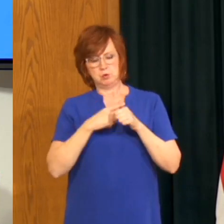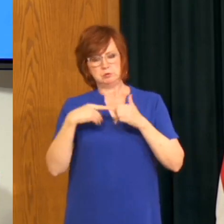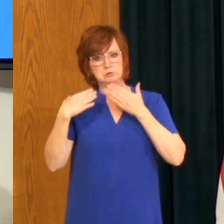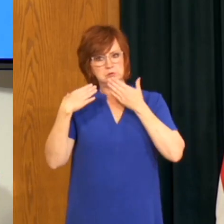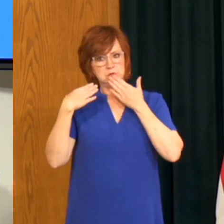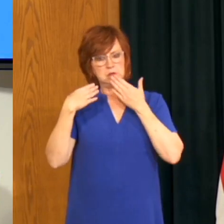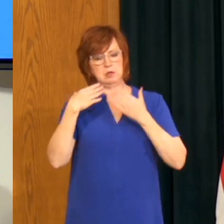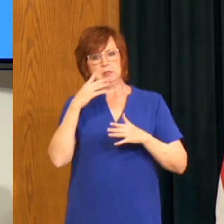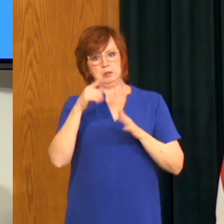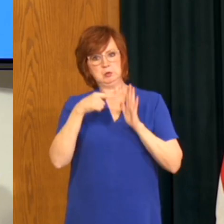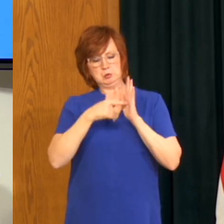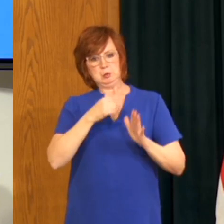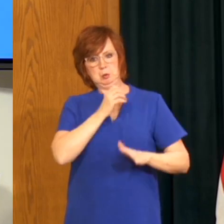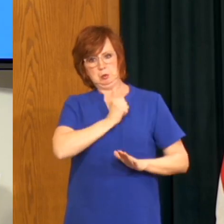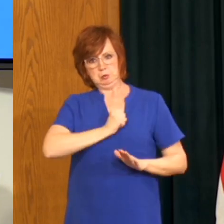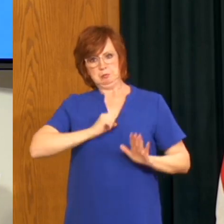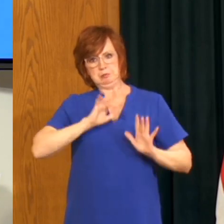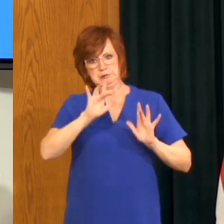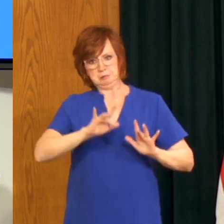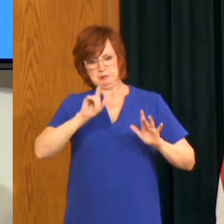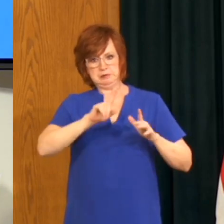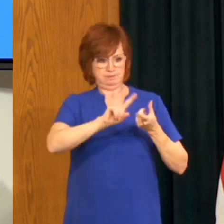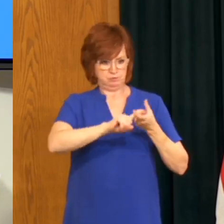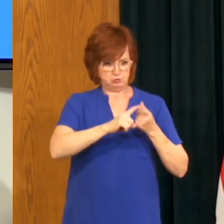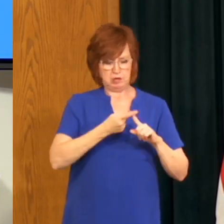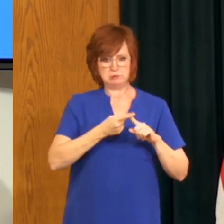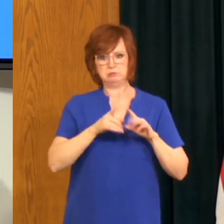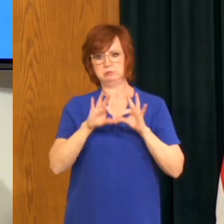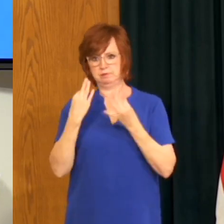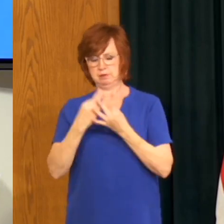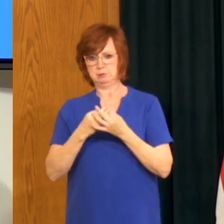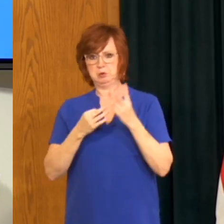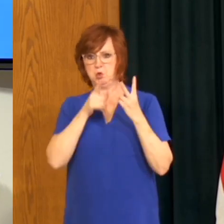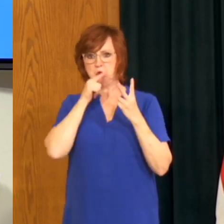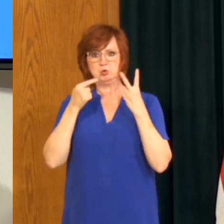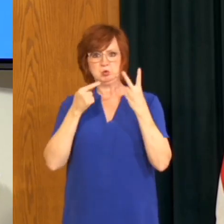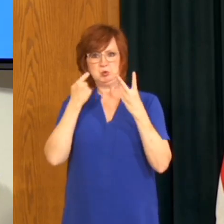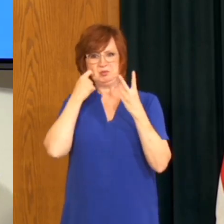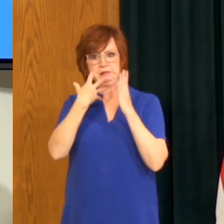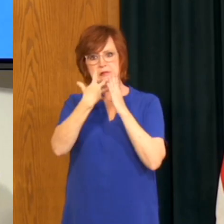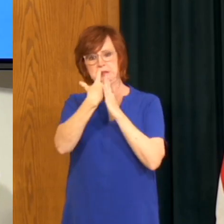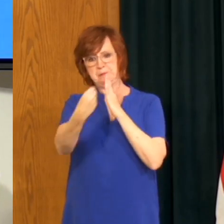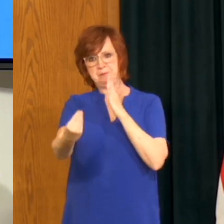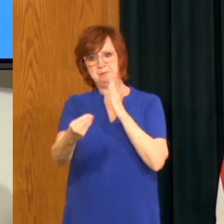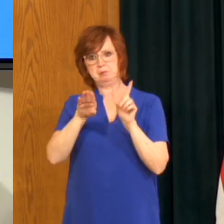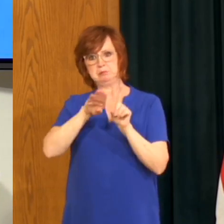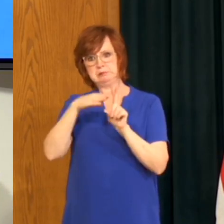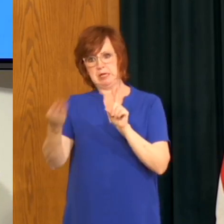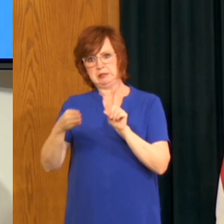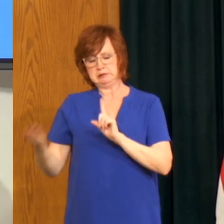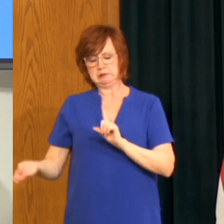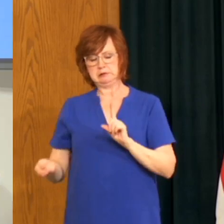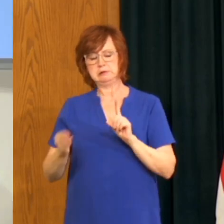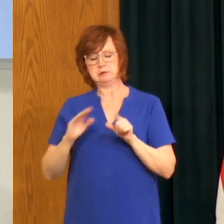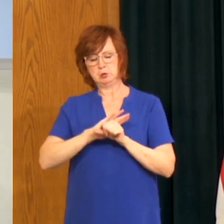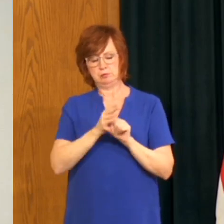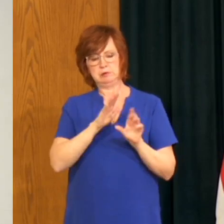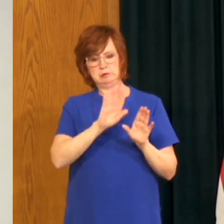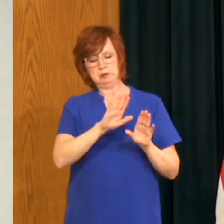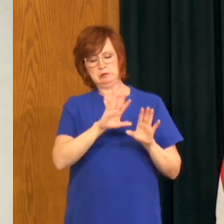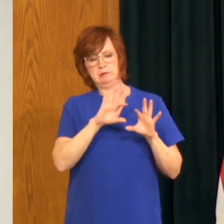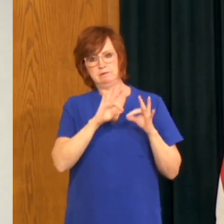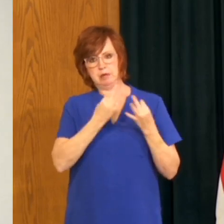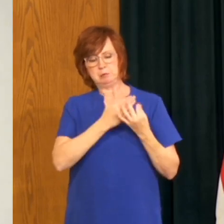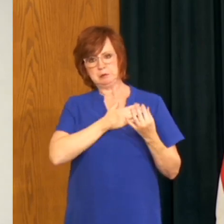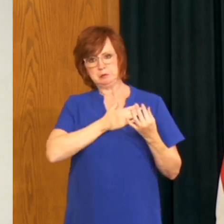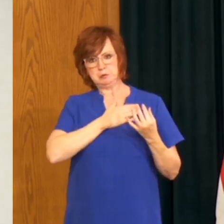condolences to the friends and family and community of the two individuals who passed away as a result of COVID-19. Both were residents of the